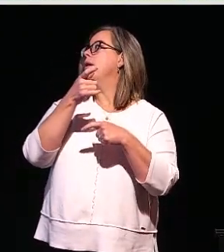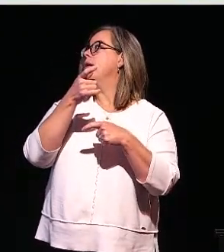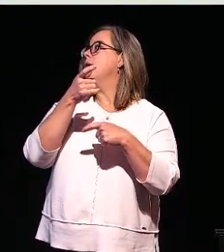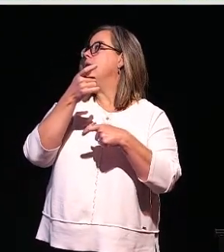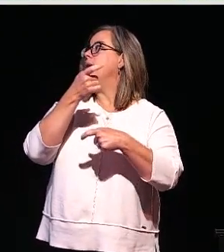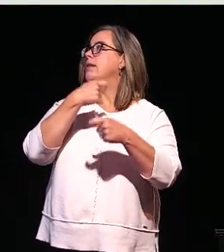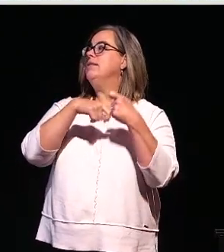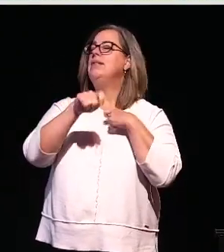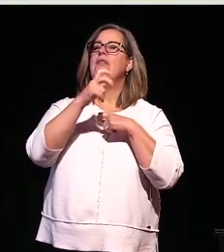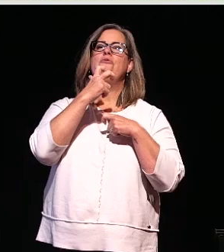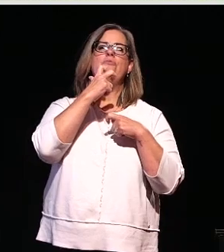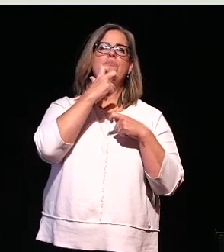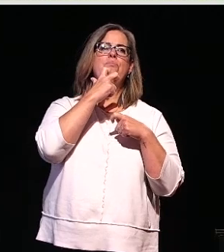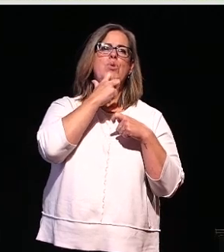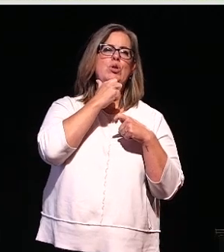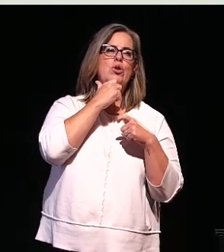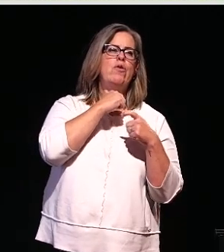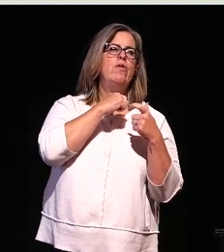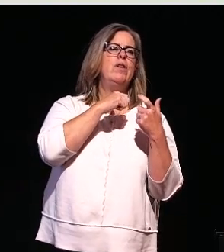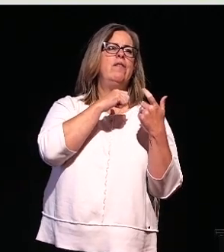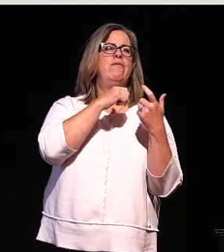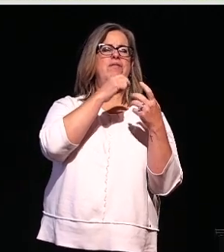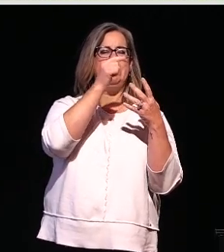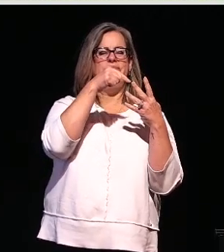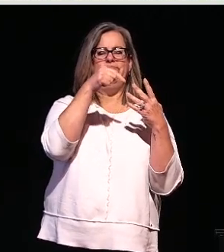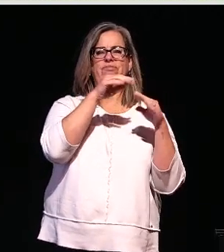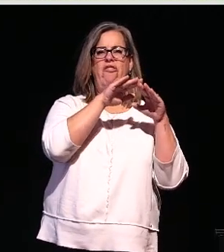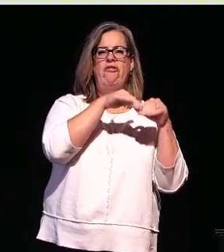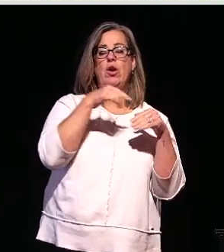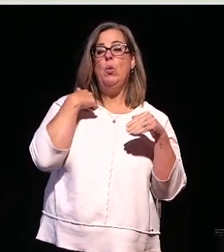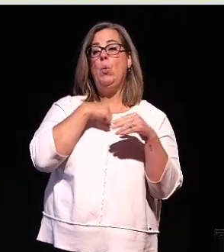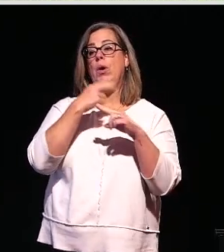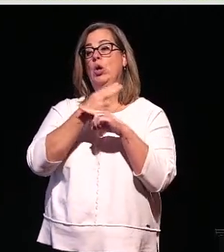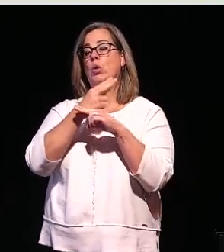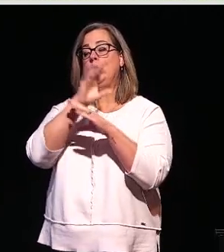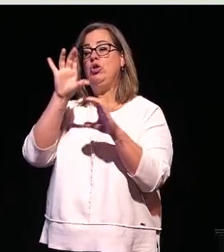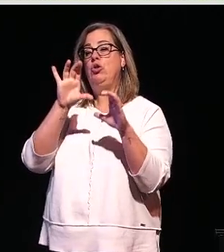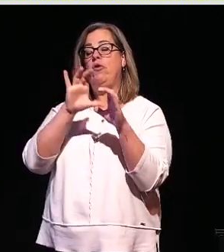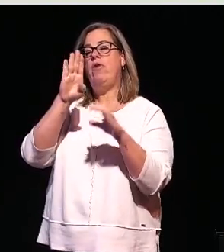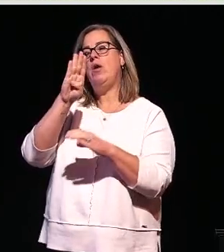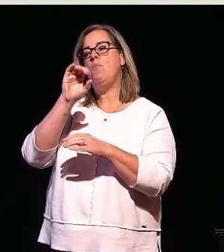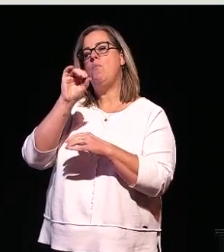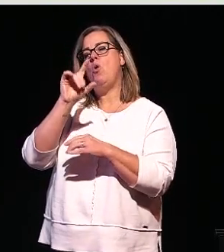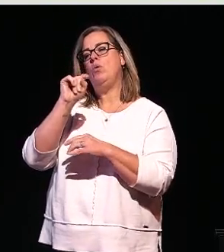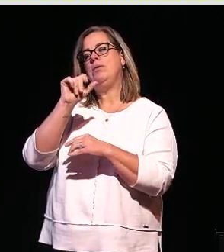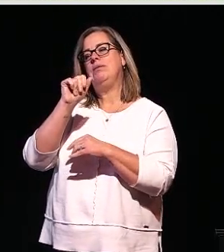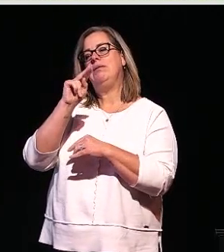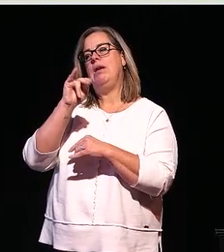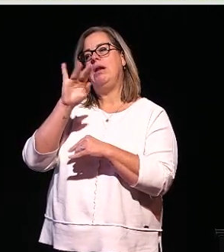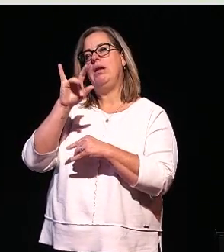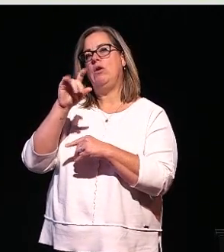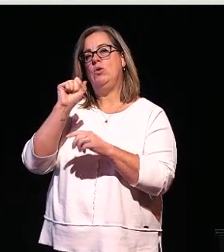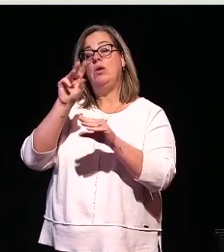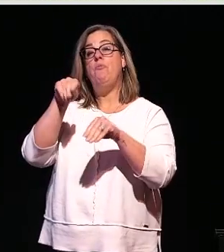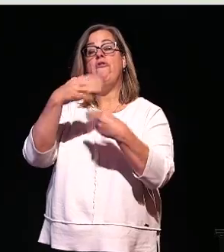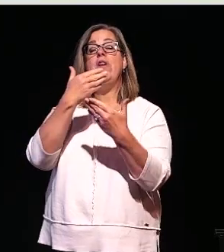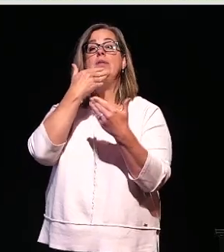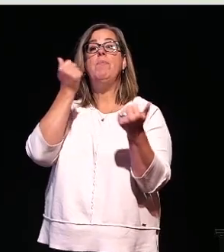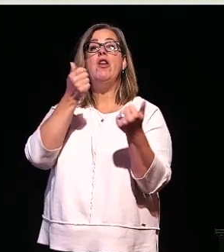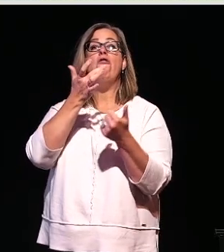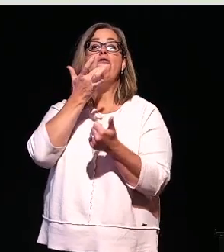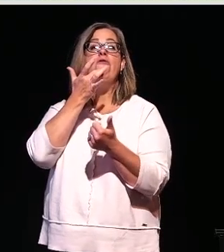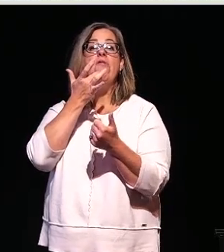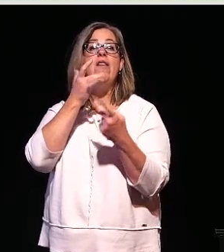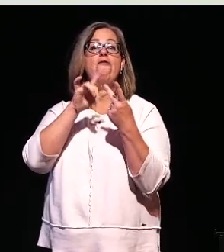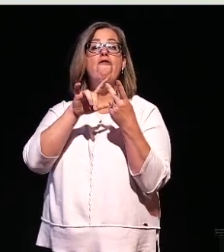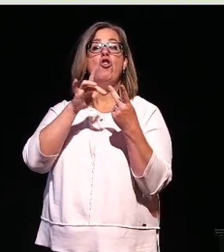and/or preservatives, we use certified organic botanicals and a process that yields better flavor, better texture, and the